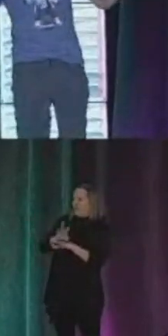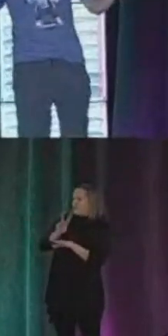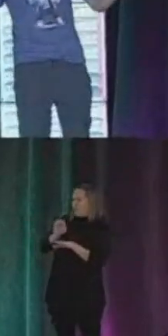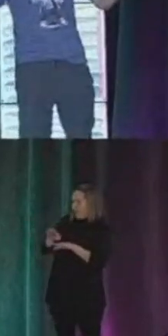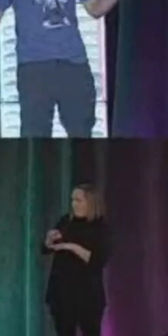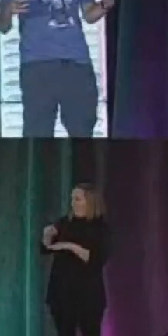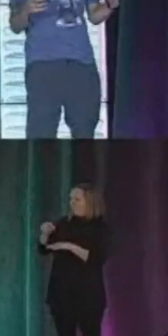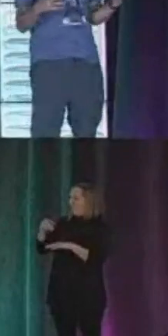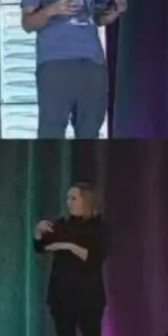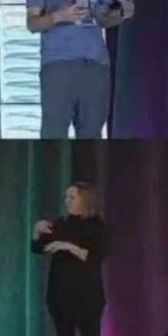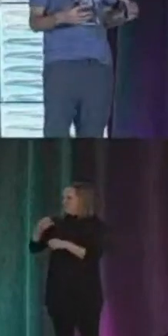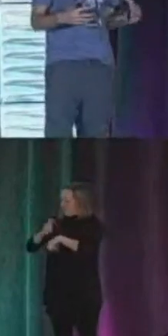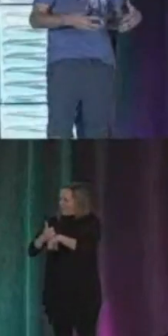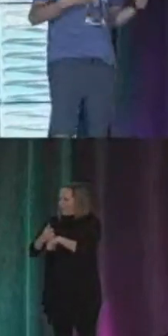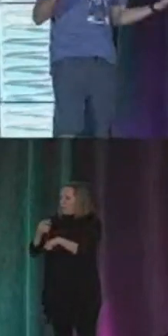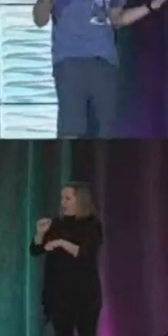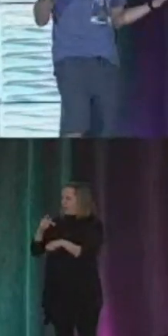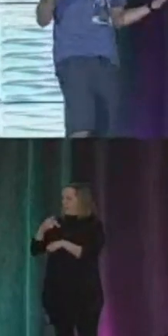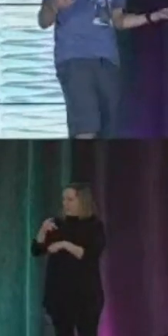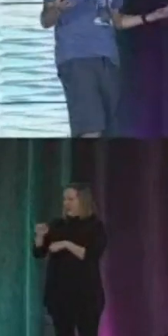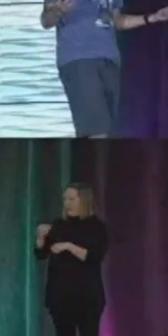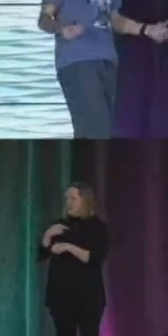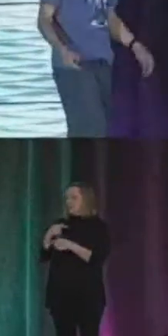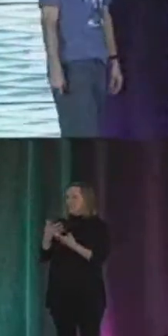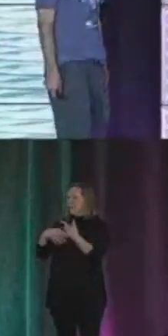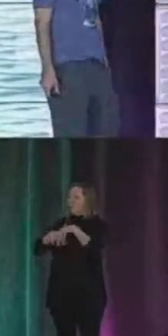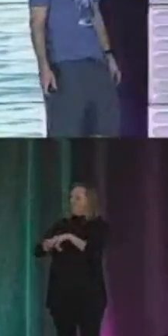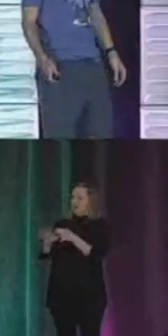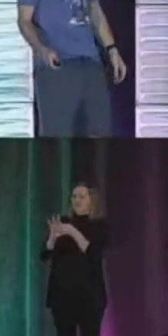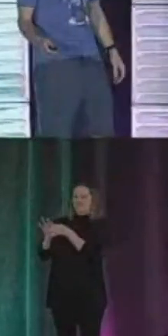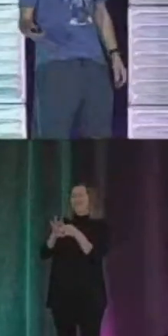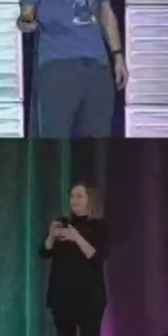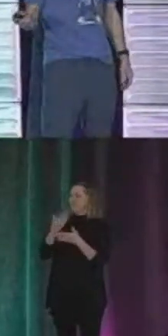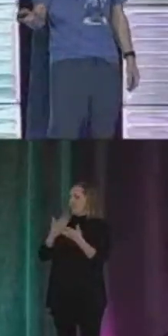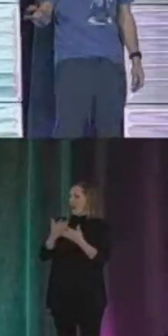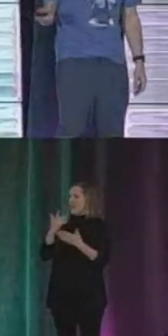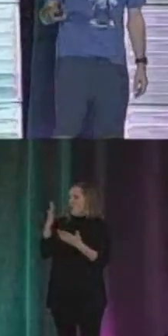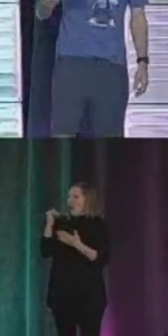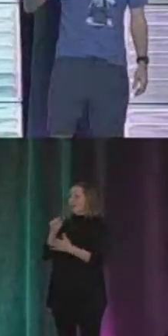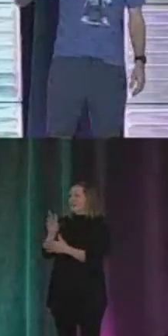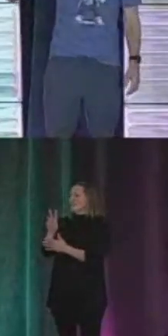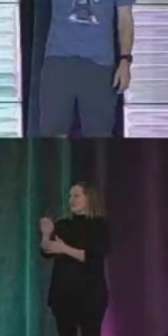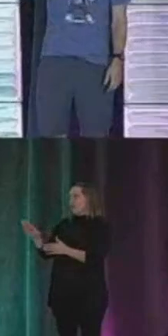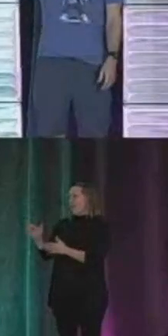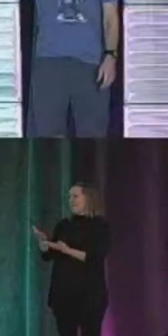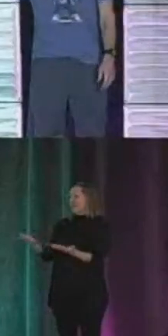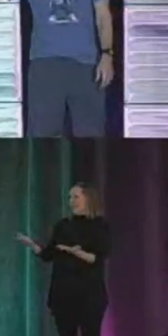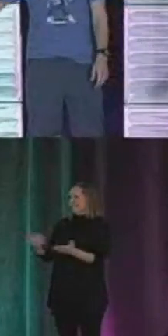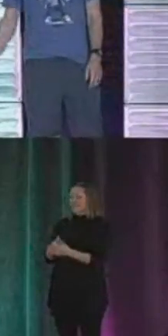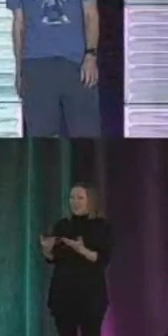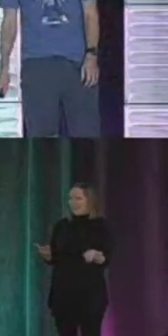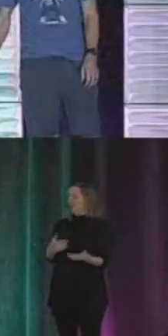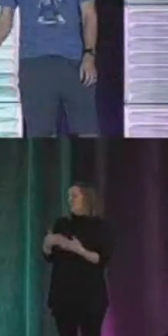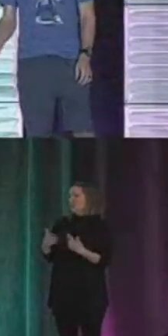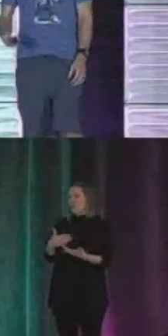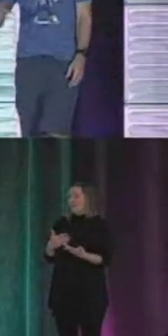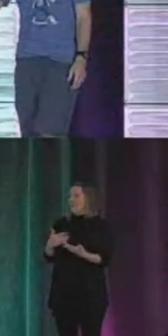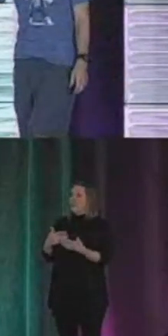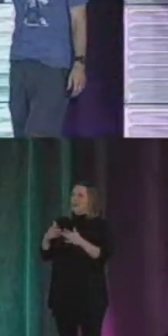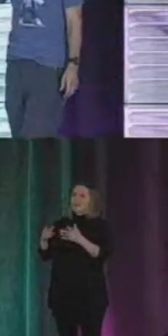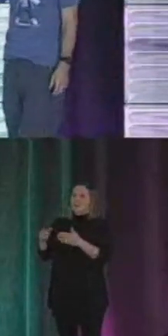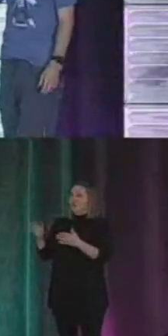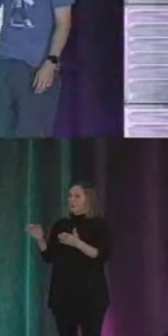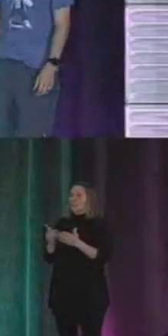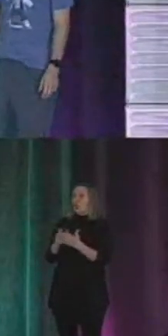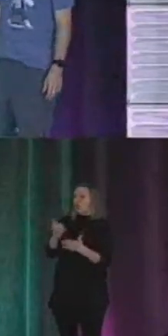API that work really nicely together because it's all just web stuff. And inside of here, you can do whatever validation you want to, return